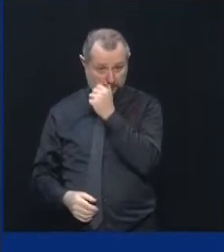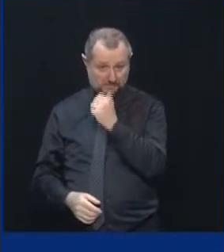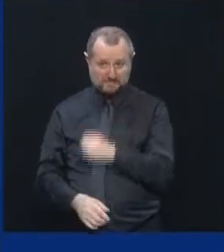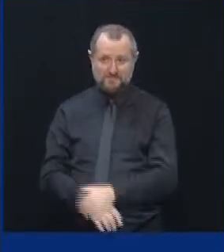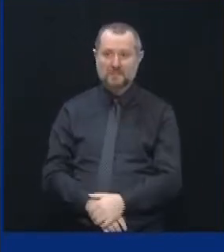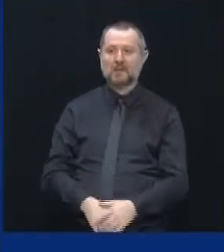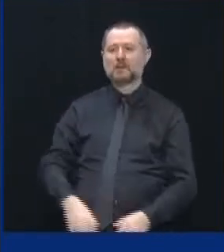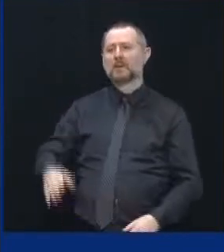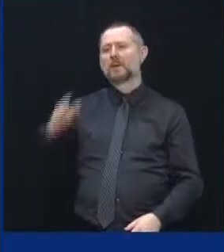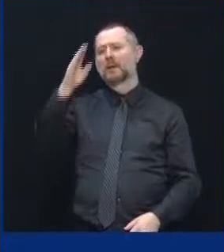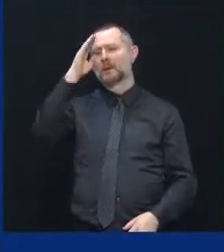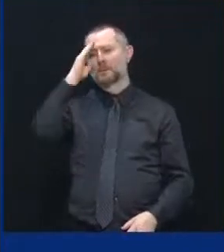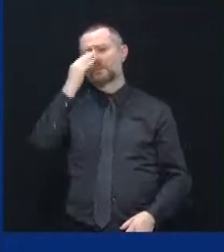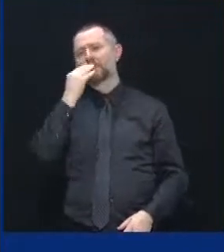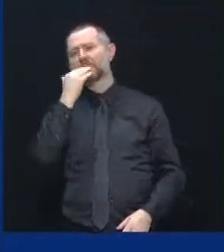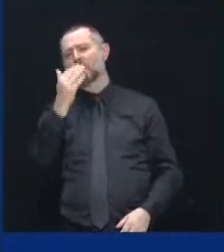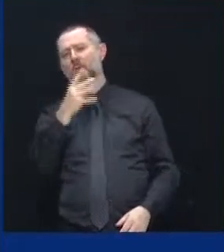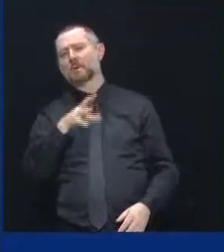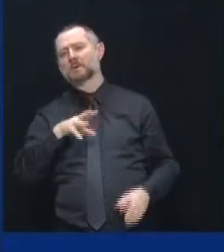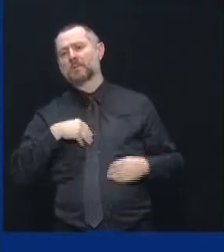Hi, thank you for taking my question.